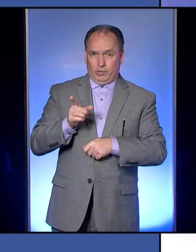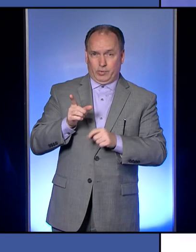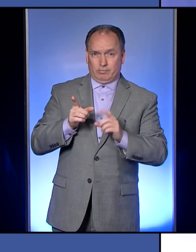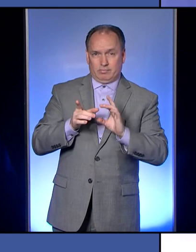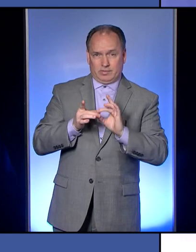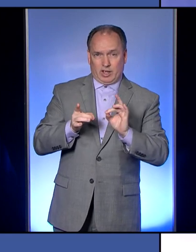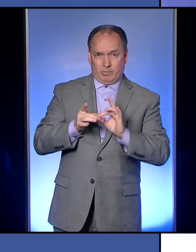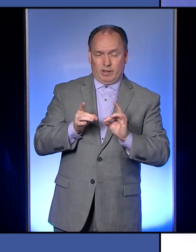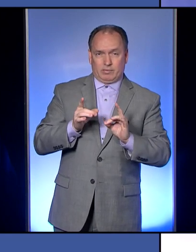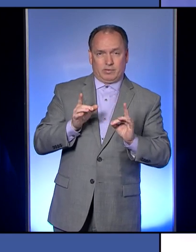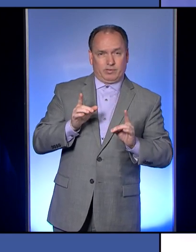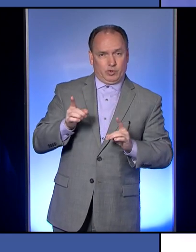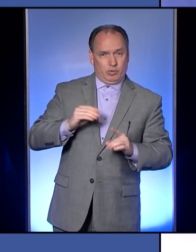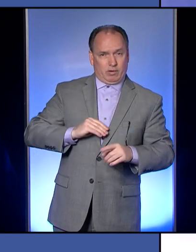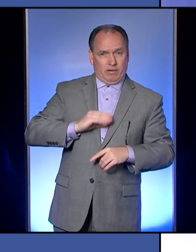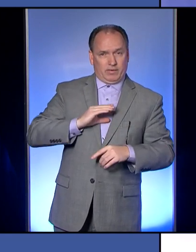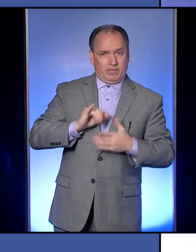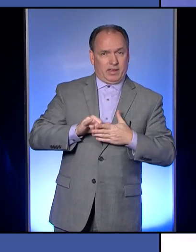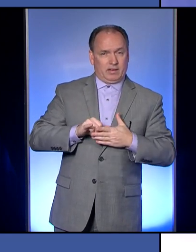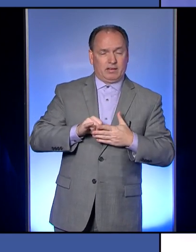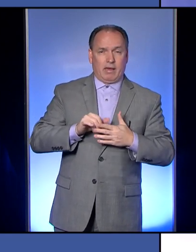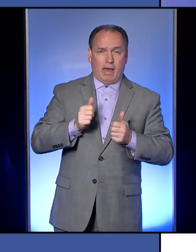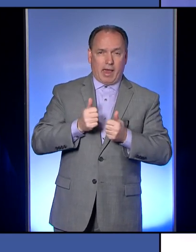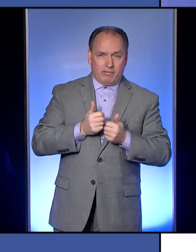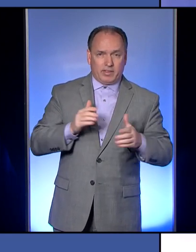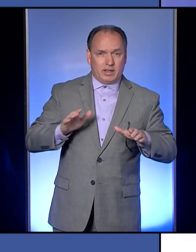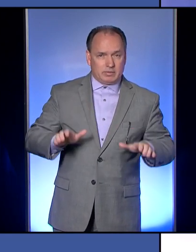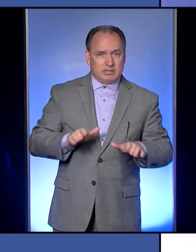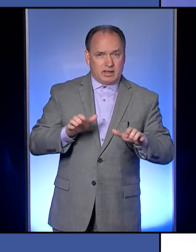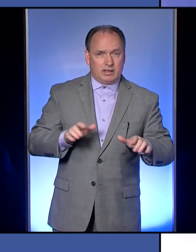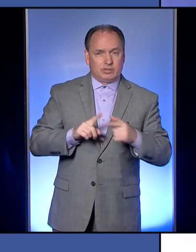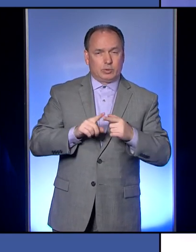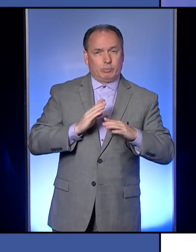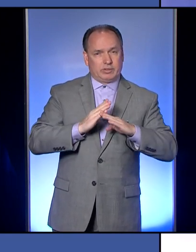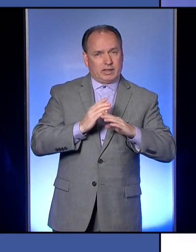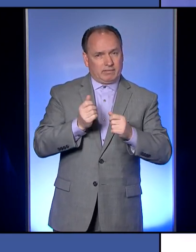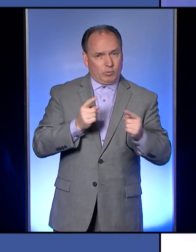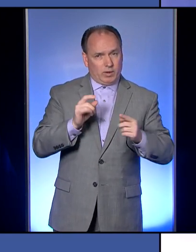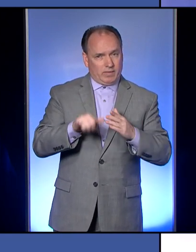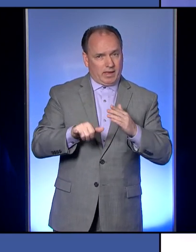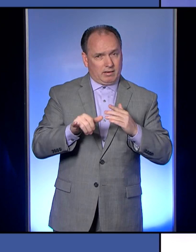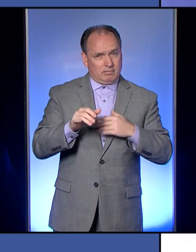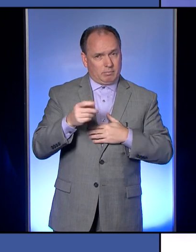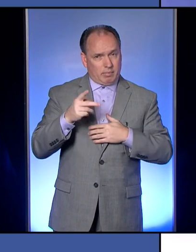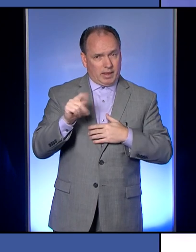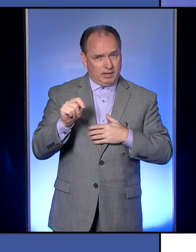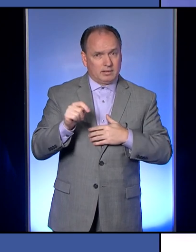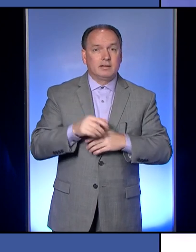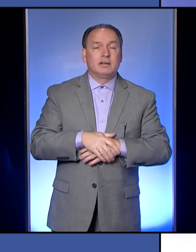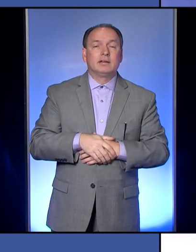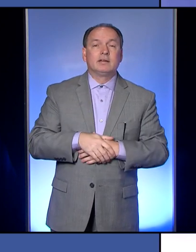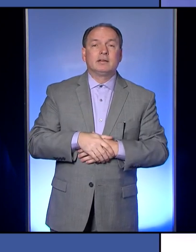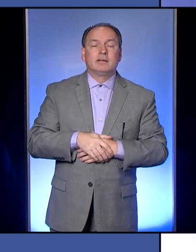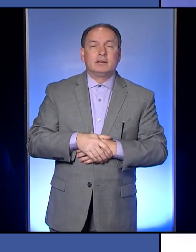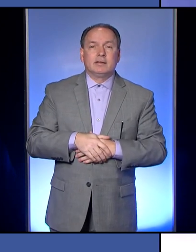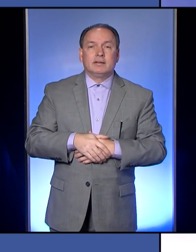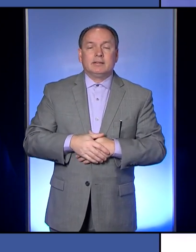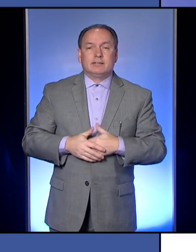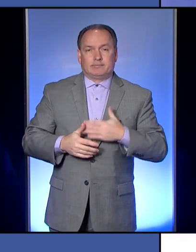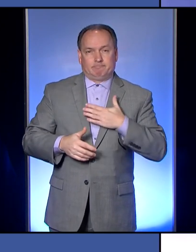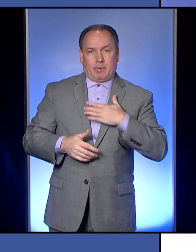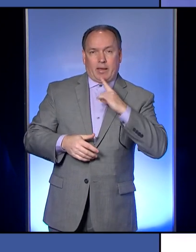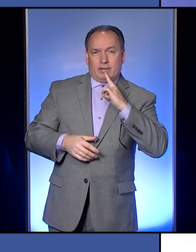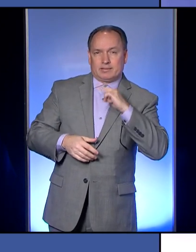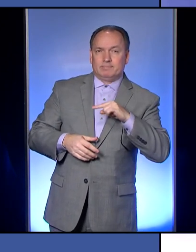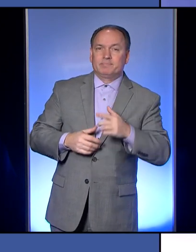if you're confident that everything's being done to protect everybody in that plant? So there is obviously